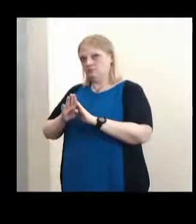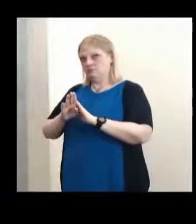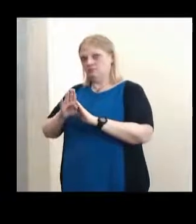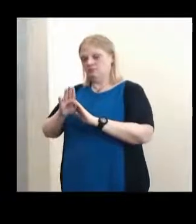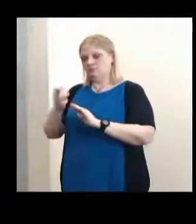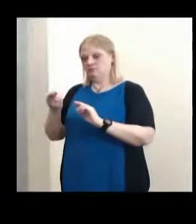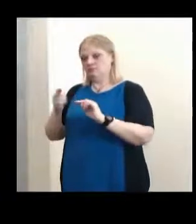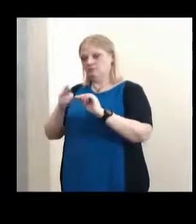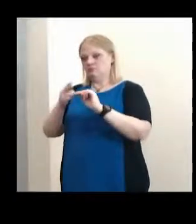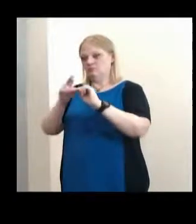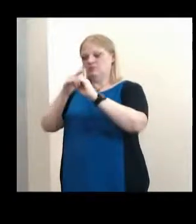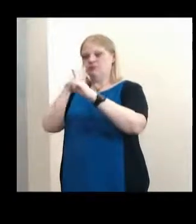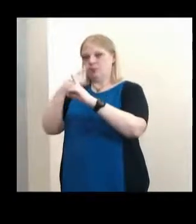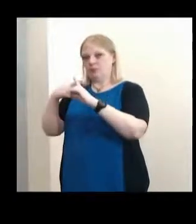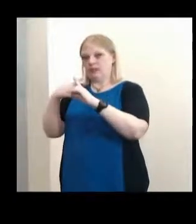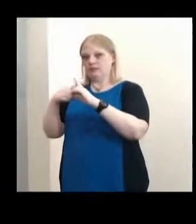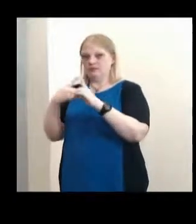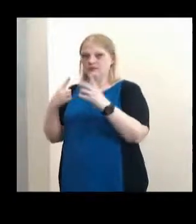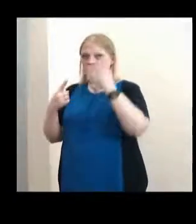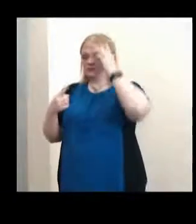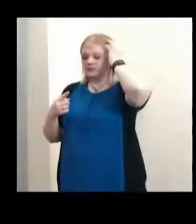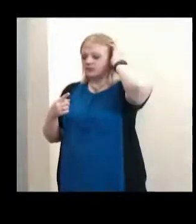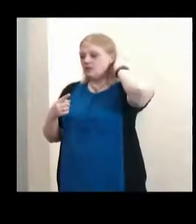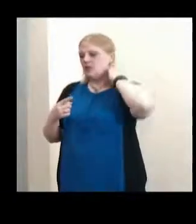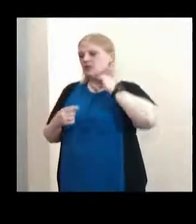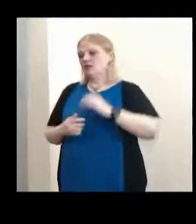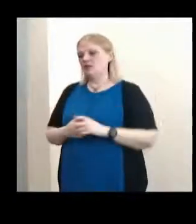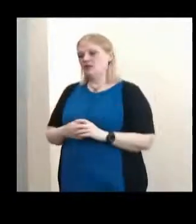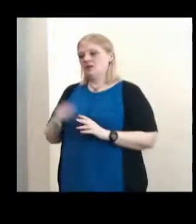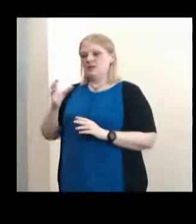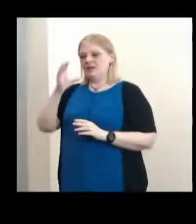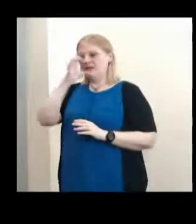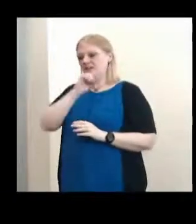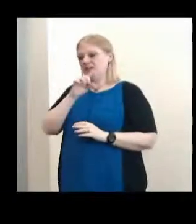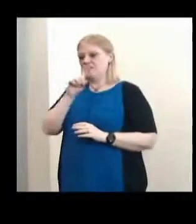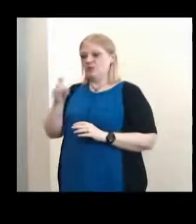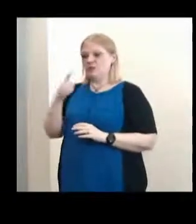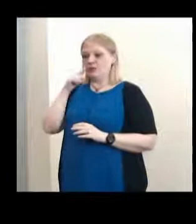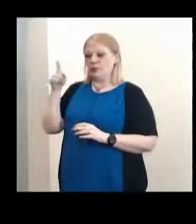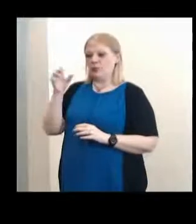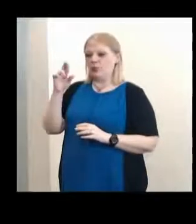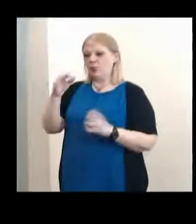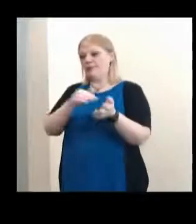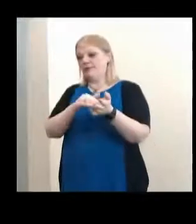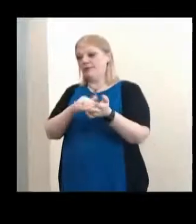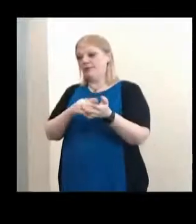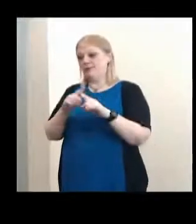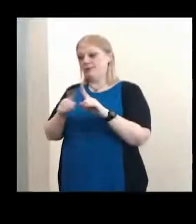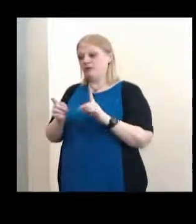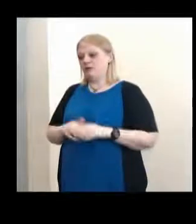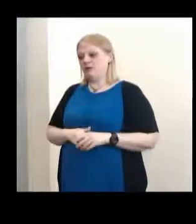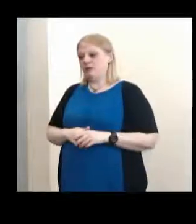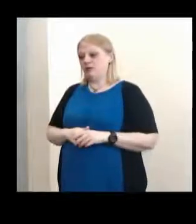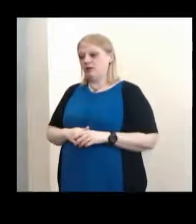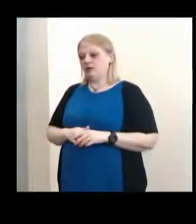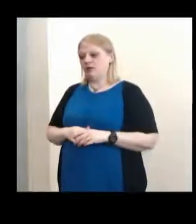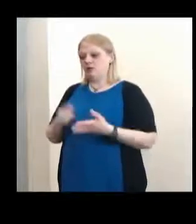in positive cases. And I guess this question could be for you or Dr. Burstein.